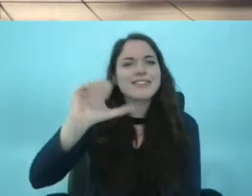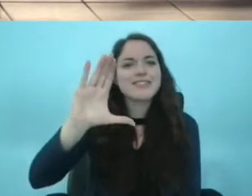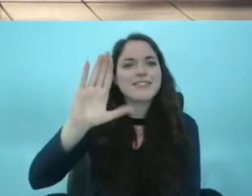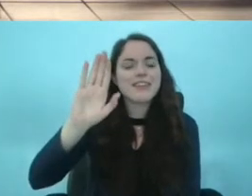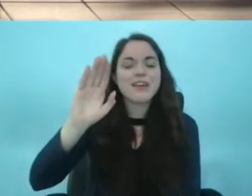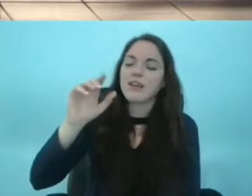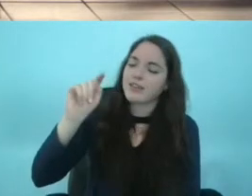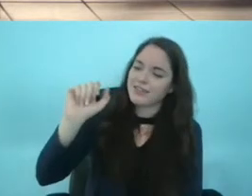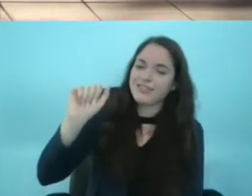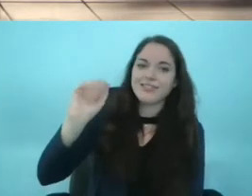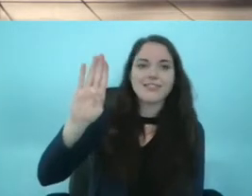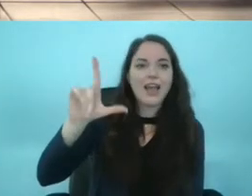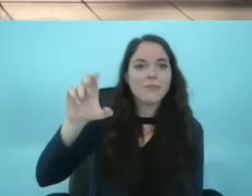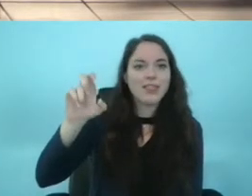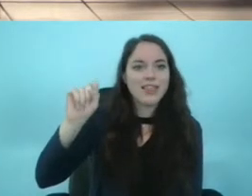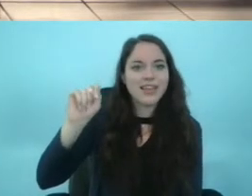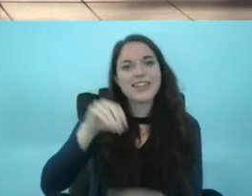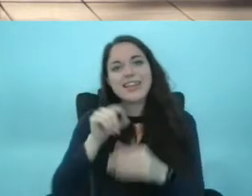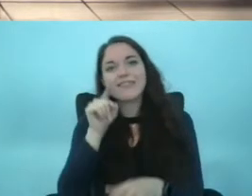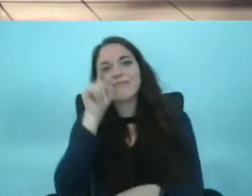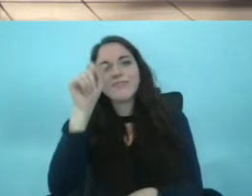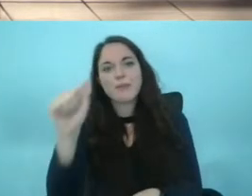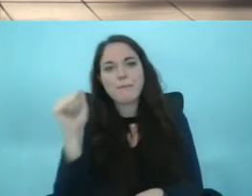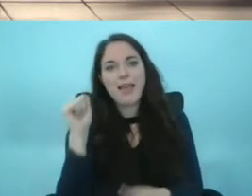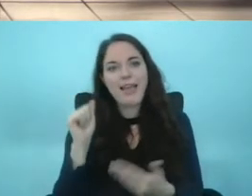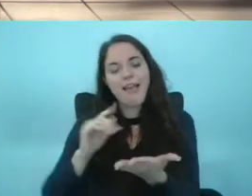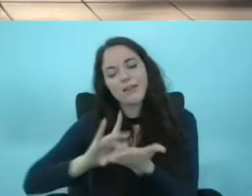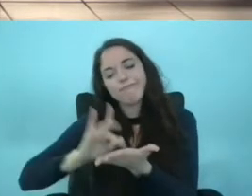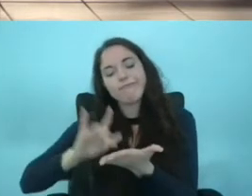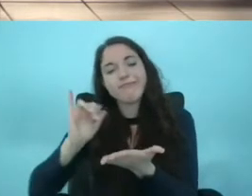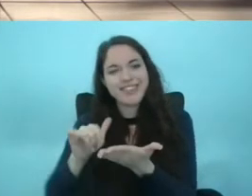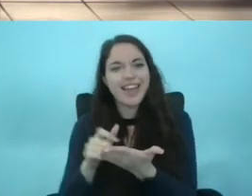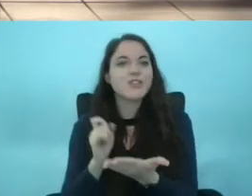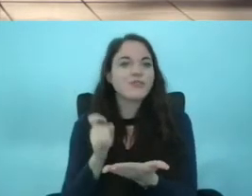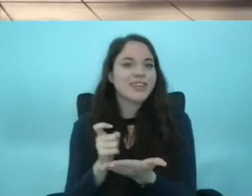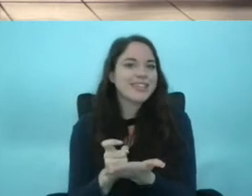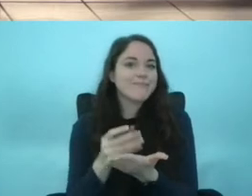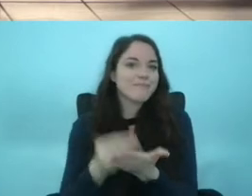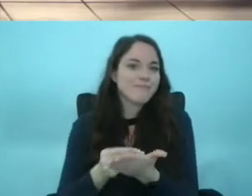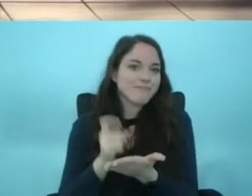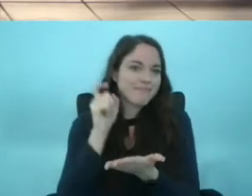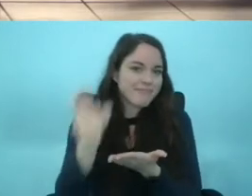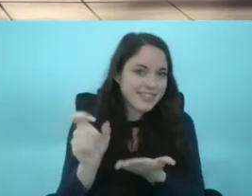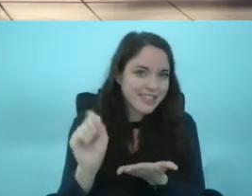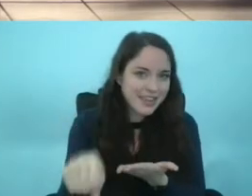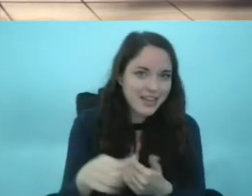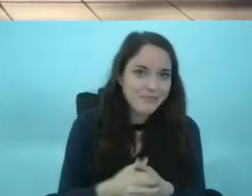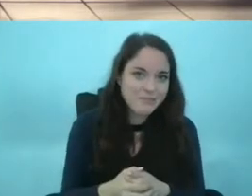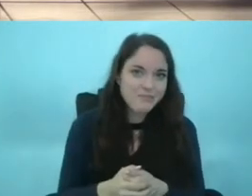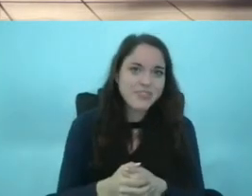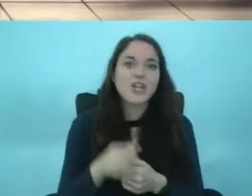MCCDC, the ministries here that you make happen. Thank you. And thank you, Cecilia Hayden-Smith.